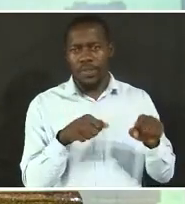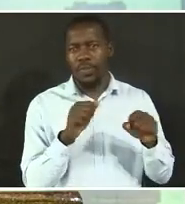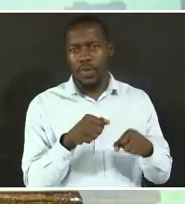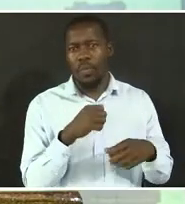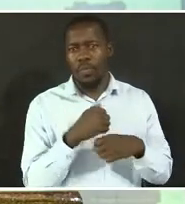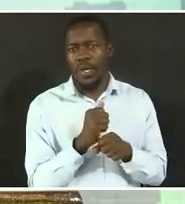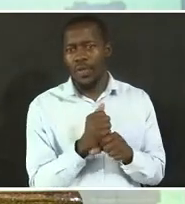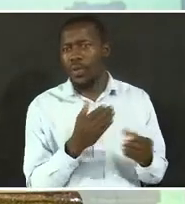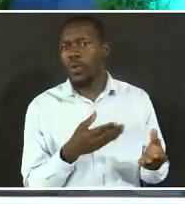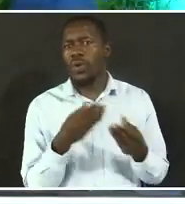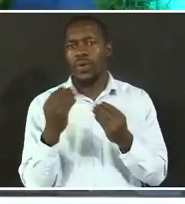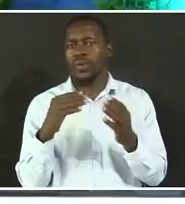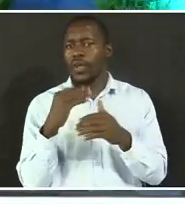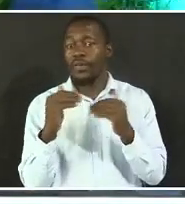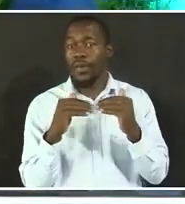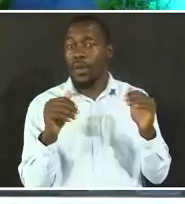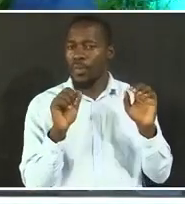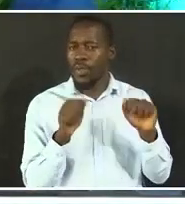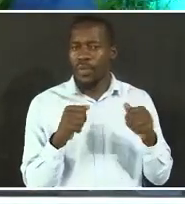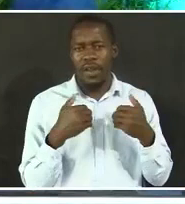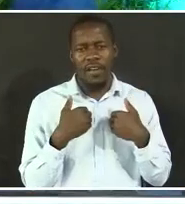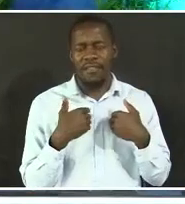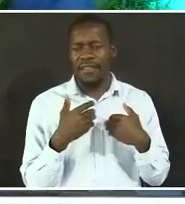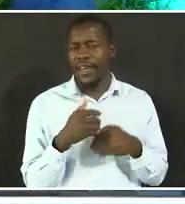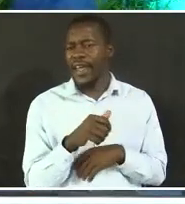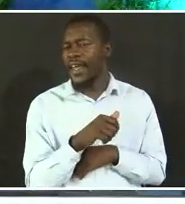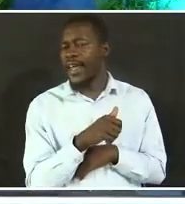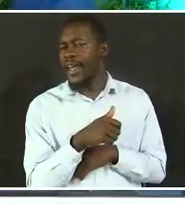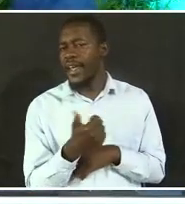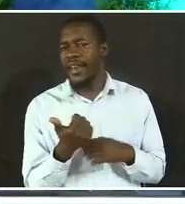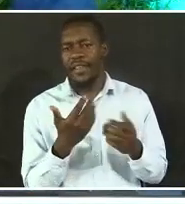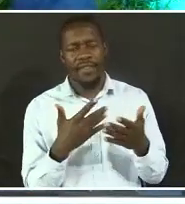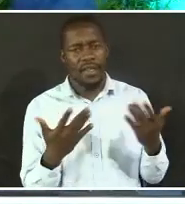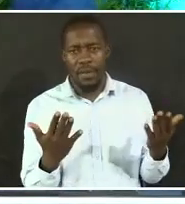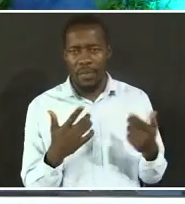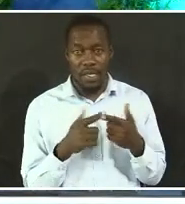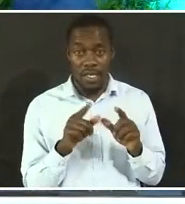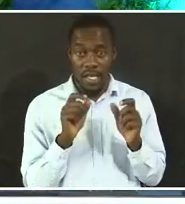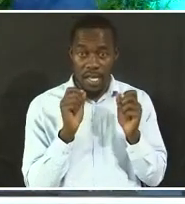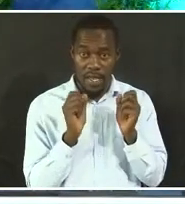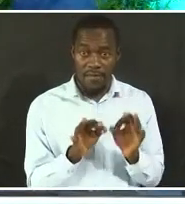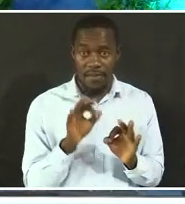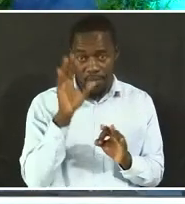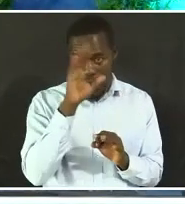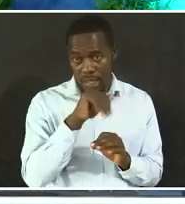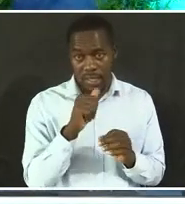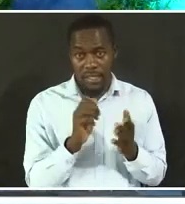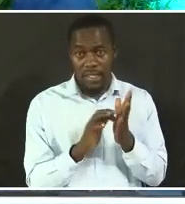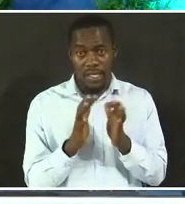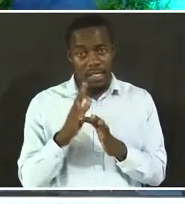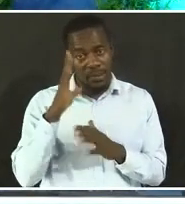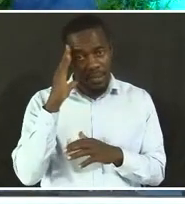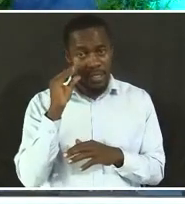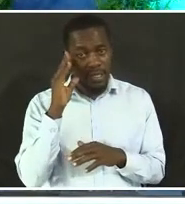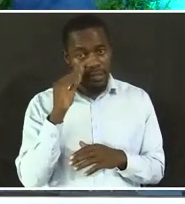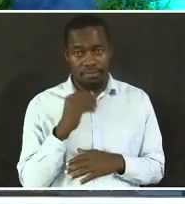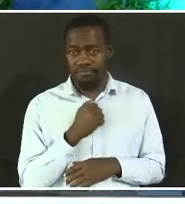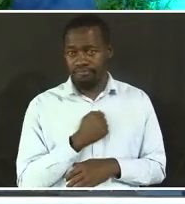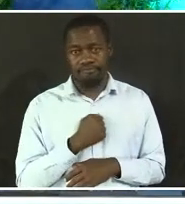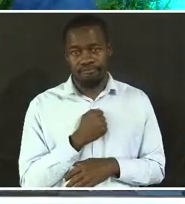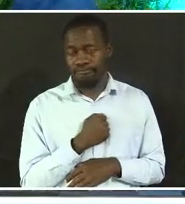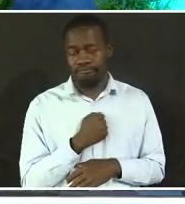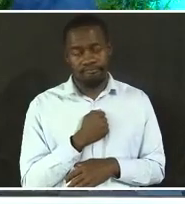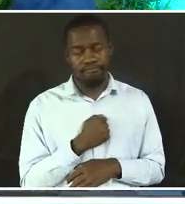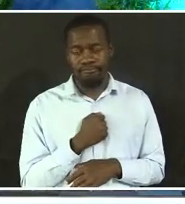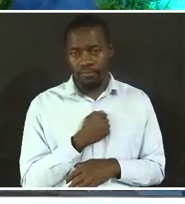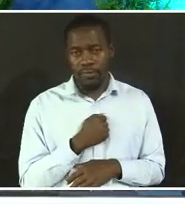we can have everything, but we need an experience with Jesus Christ. That's why I'm talking of the forgotten signs of the